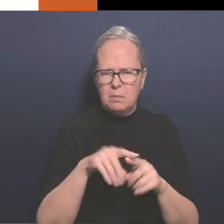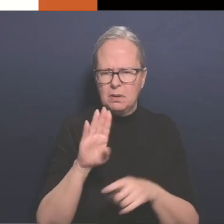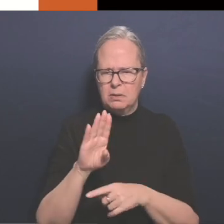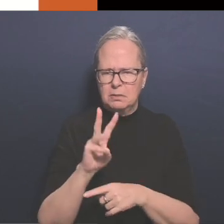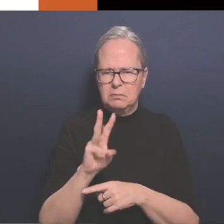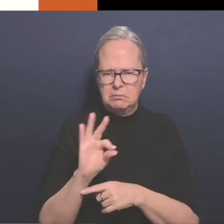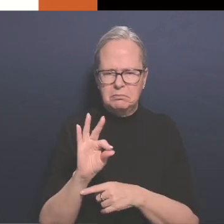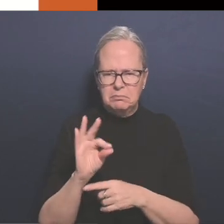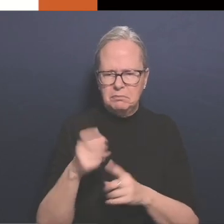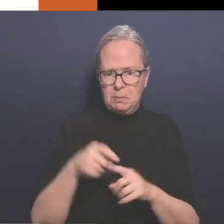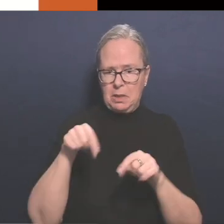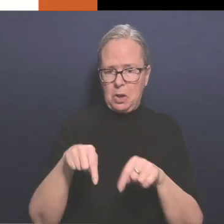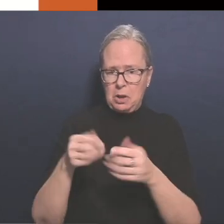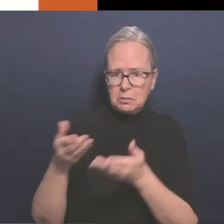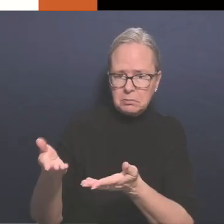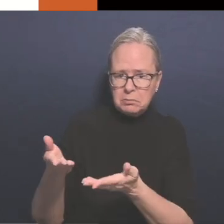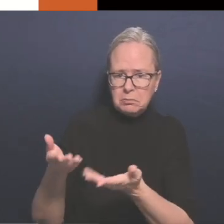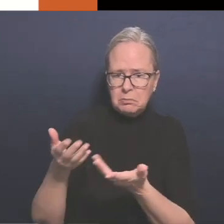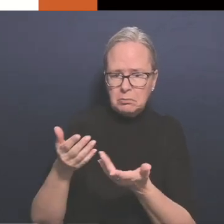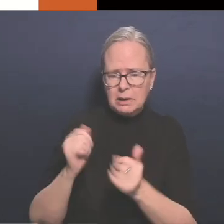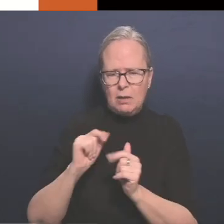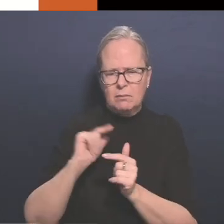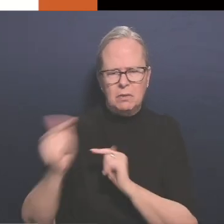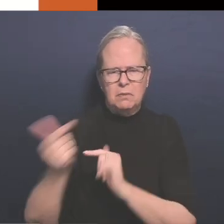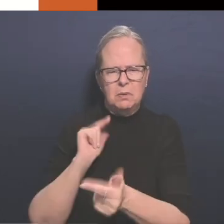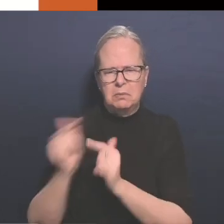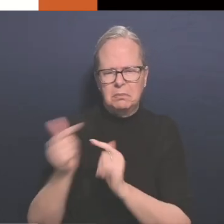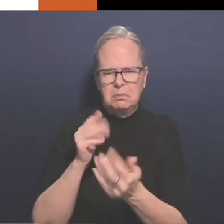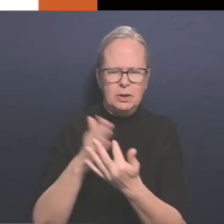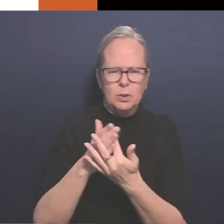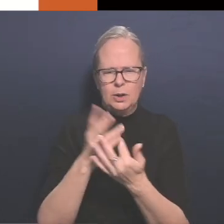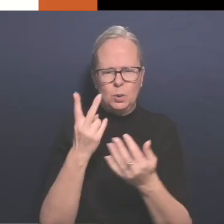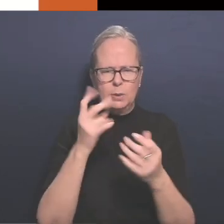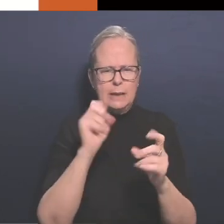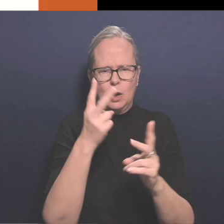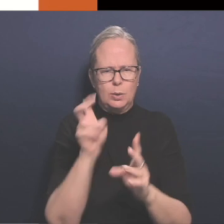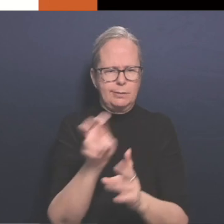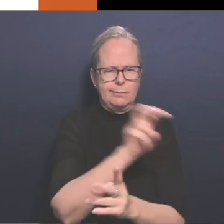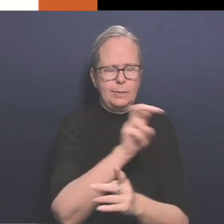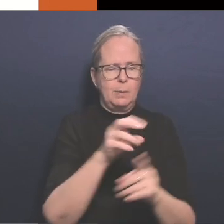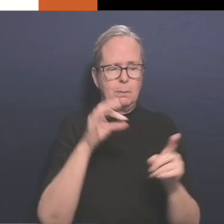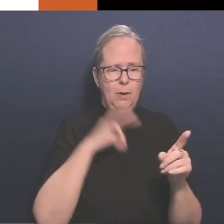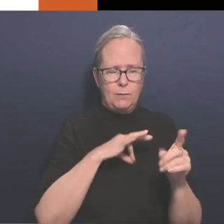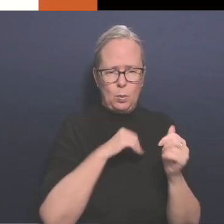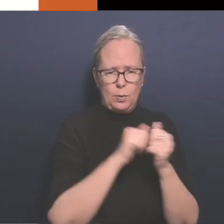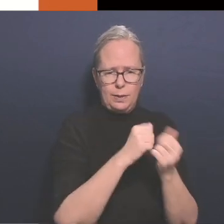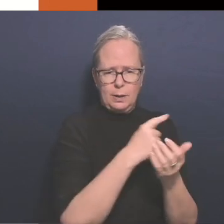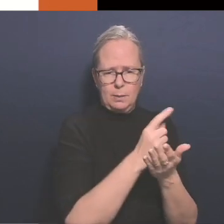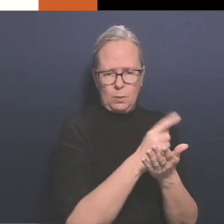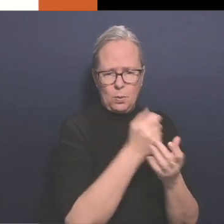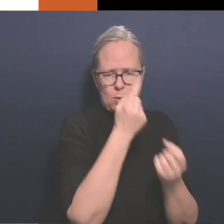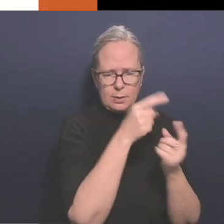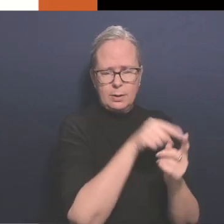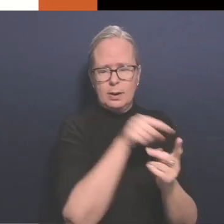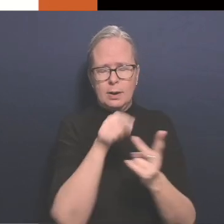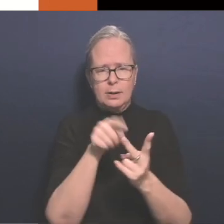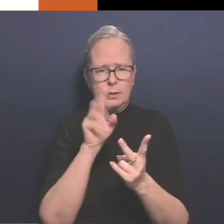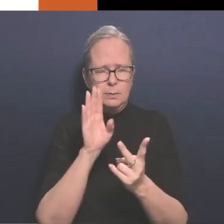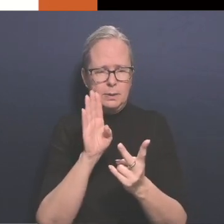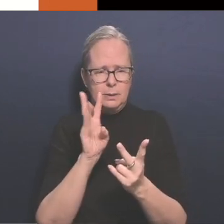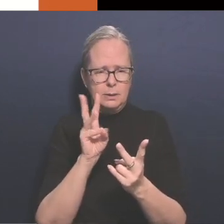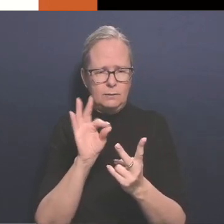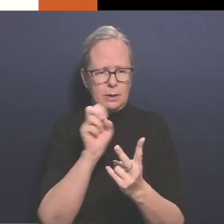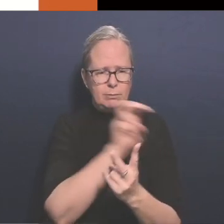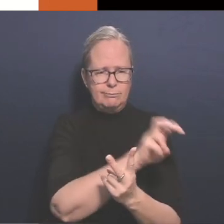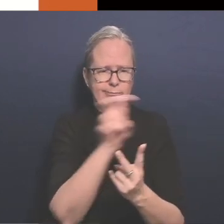help you gain the essential knowledge and skills to be able to support your community members with access to benefits. This course